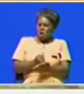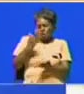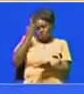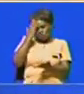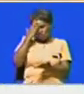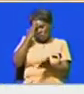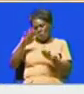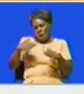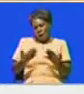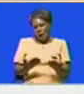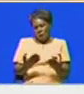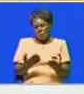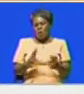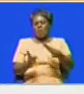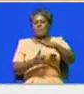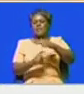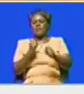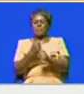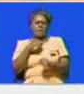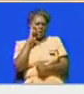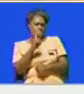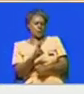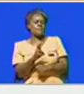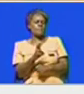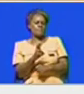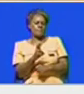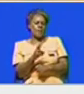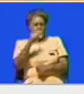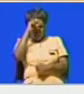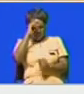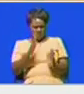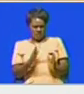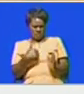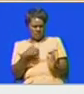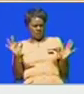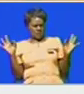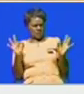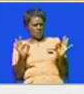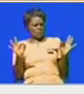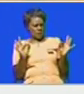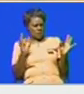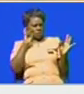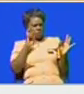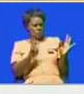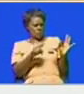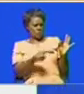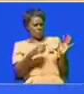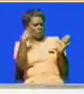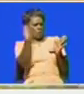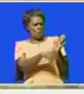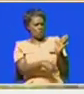out how the ministries were operating. And when I saw that also as a governor, I was a bit surprised that, you see, that would be the